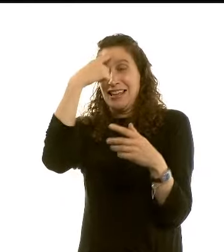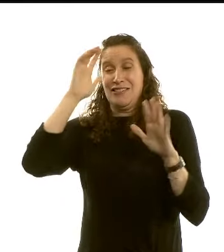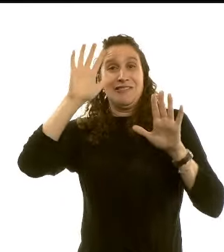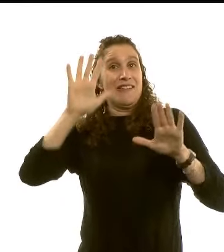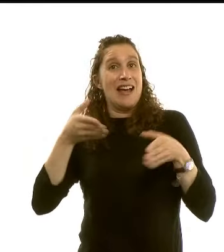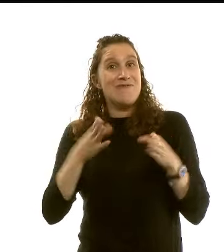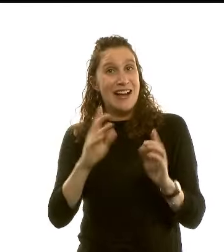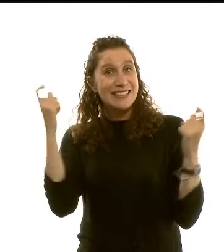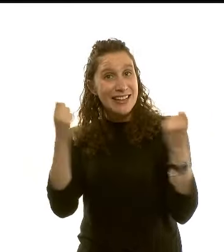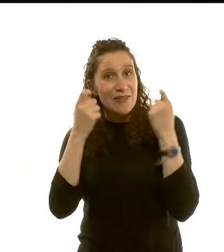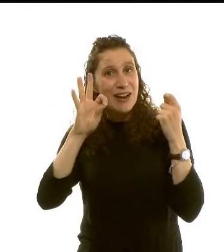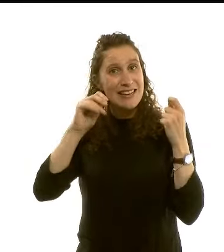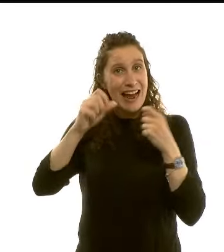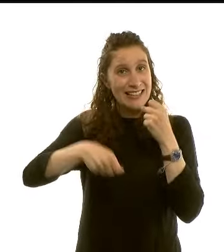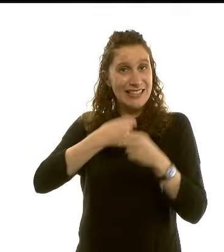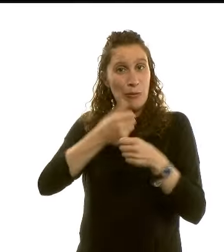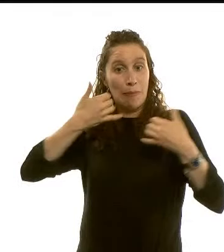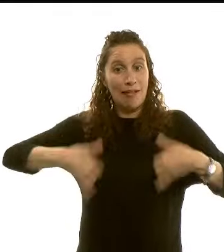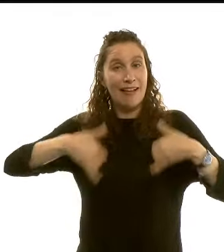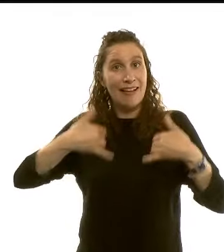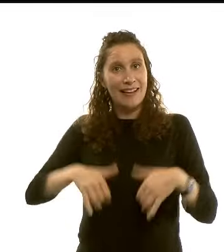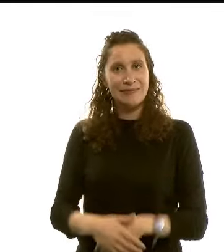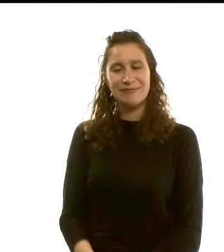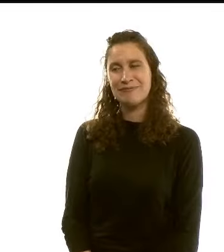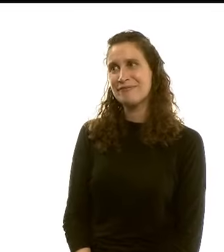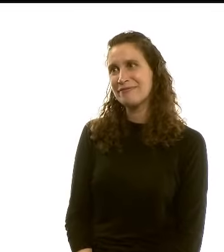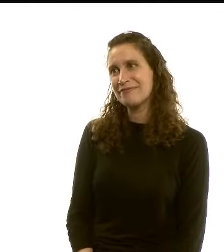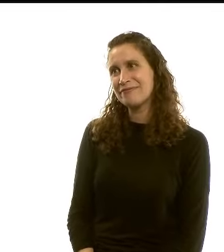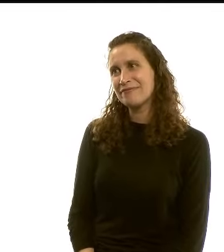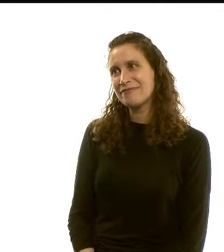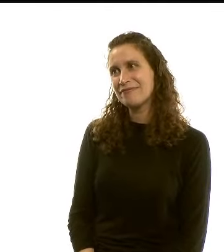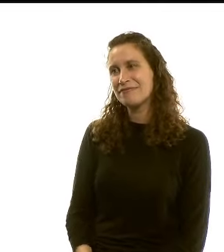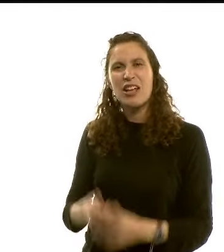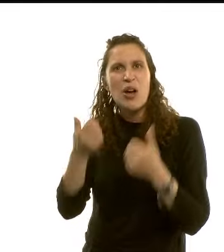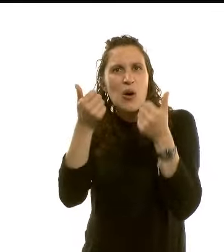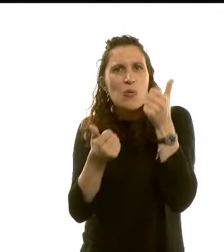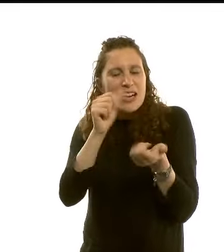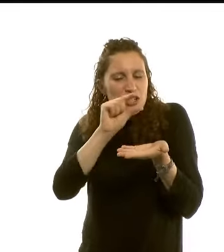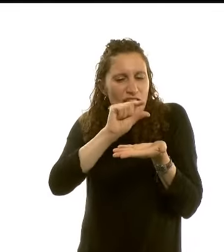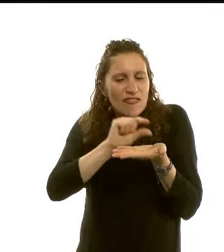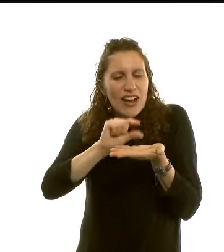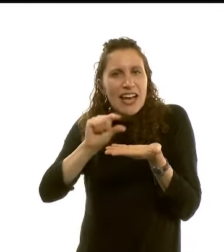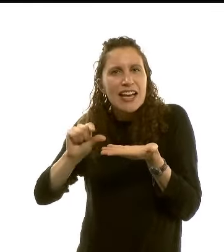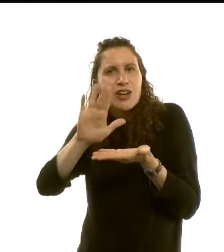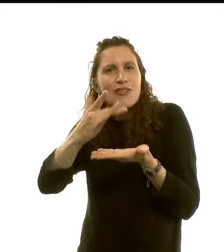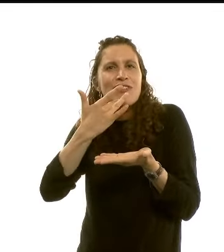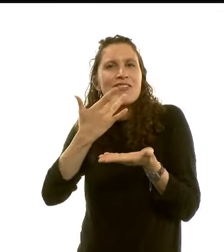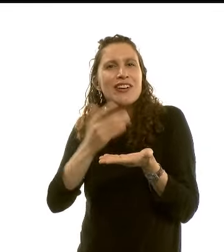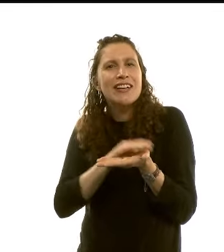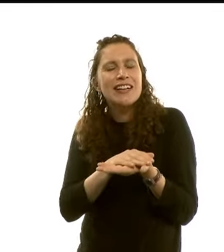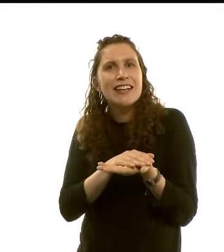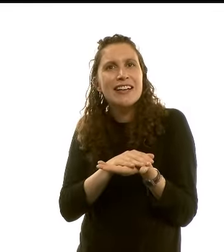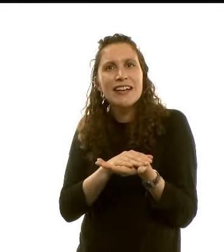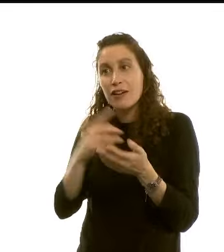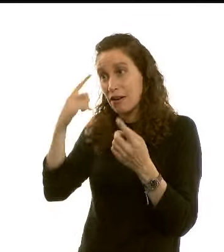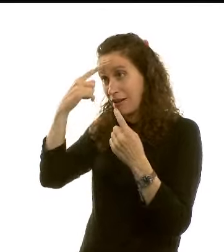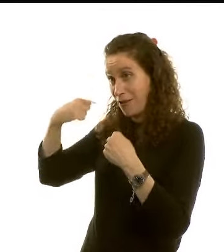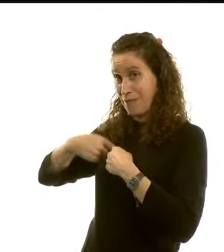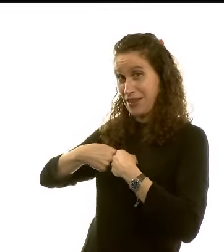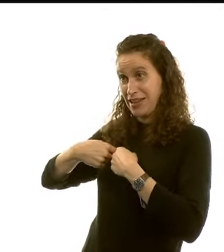celebrate 90 years of play. Very cool. And finally, which figure is your favorite? Which minifigure is your favorite? Well, for me,